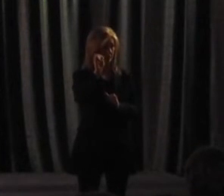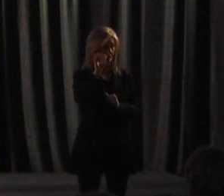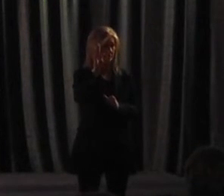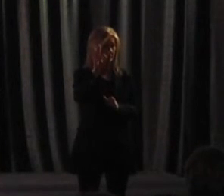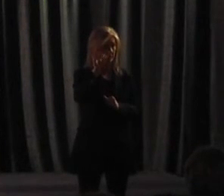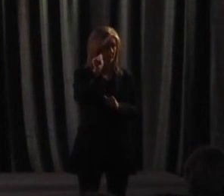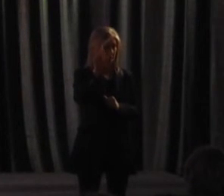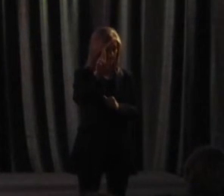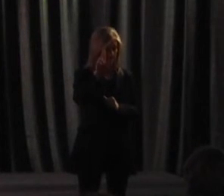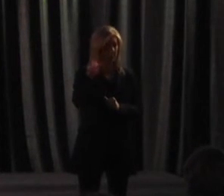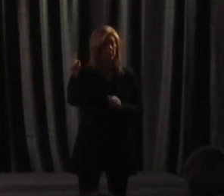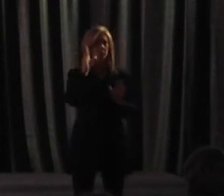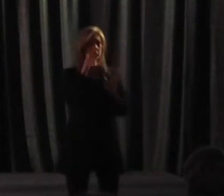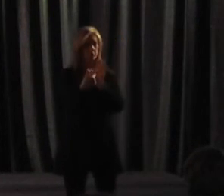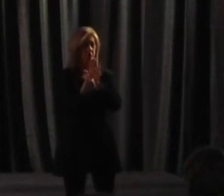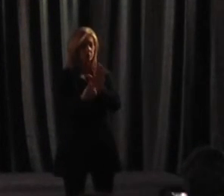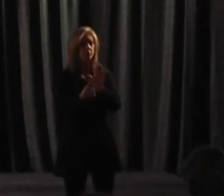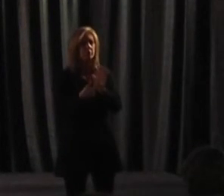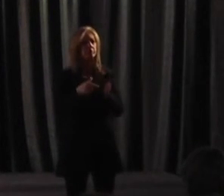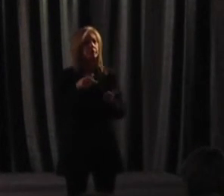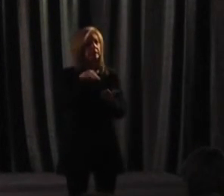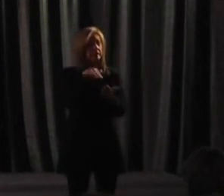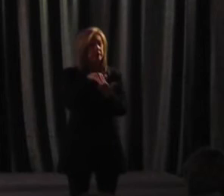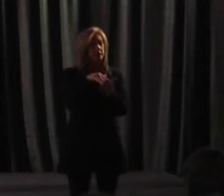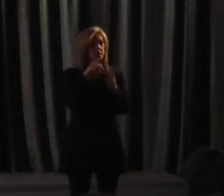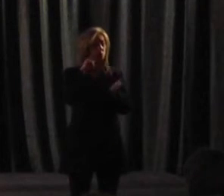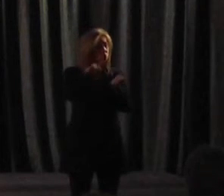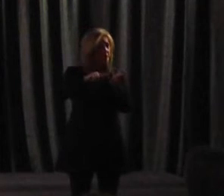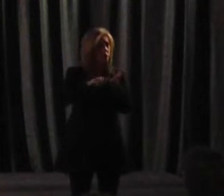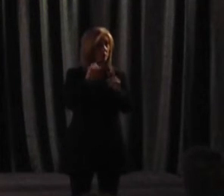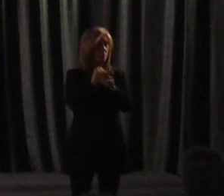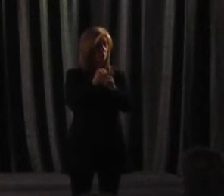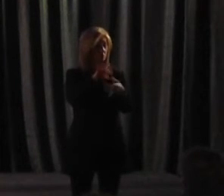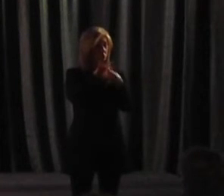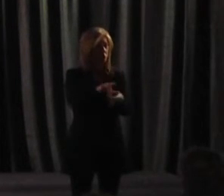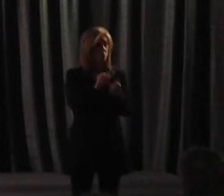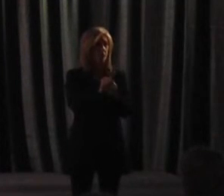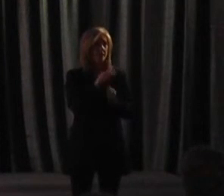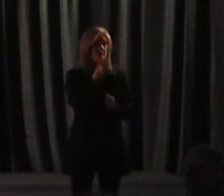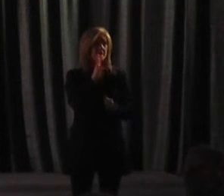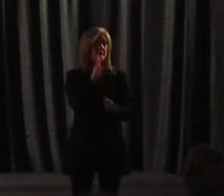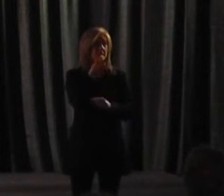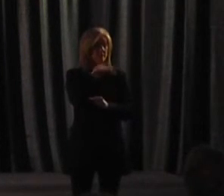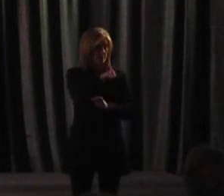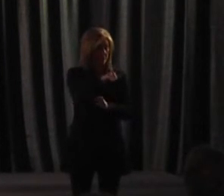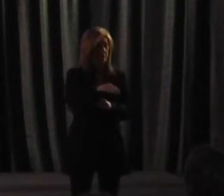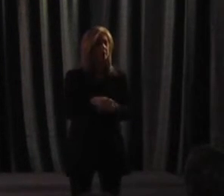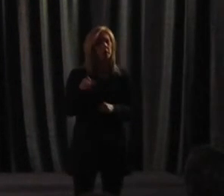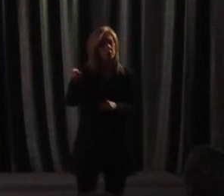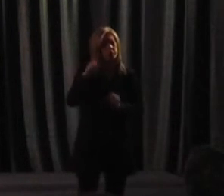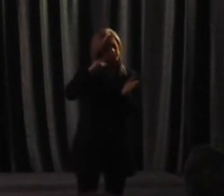for Stuttering Treatment and Research. Kate hopes to debunk myths about stuttering and promote compassion about this